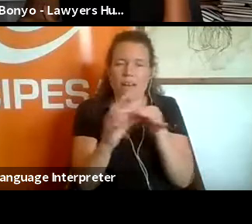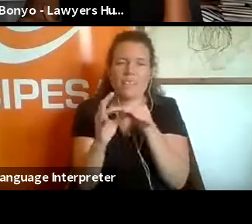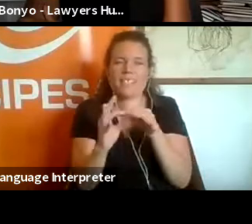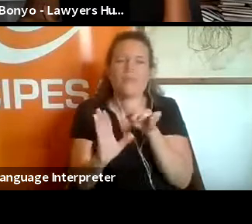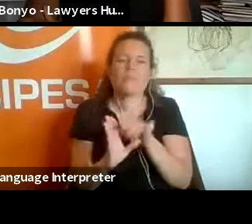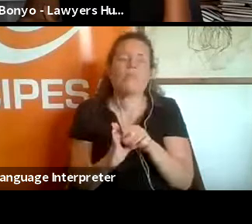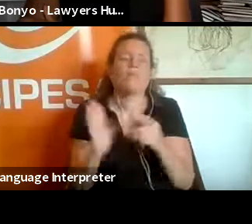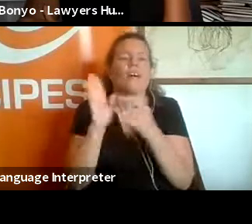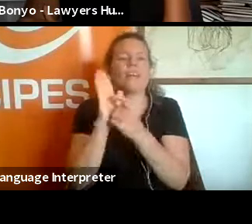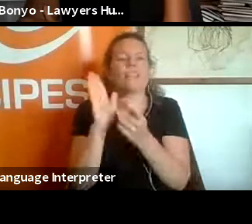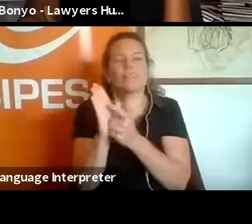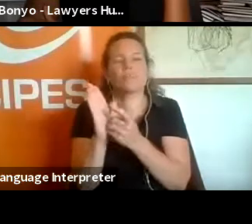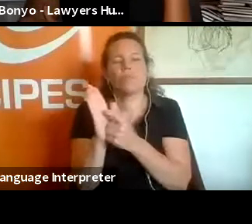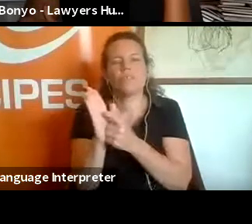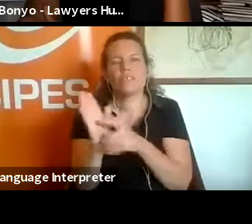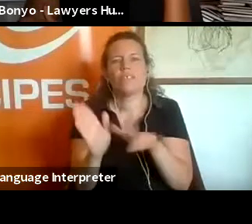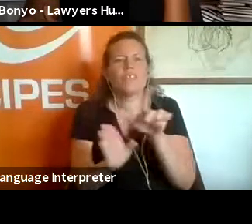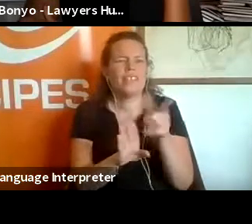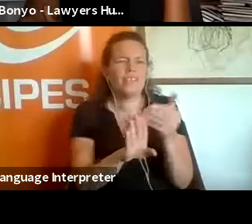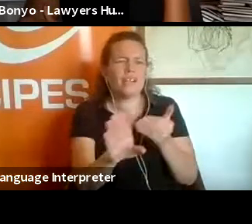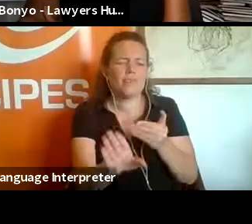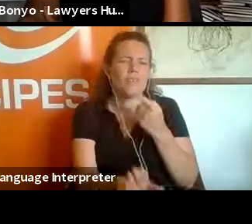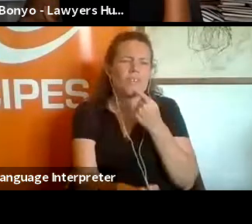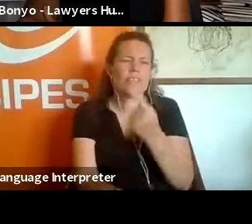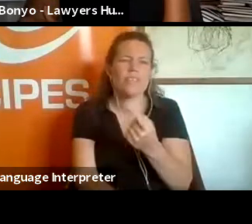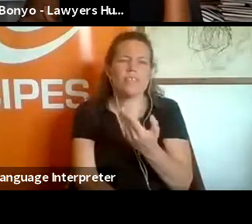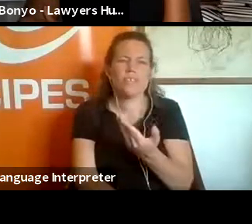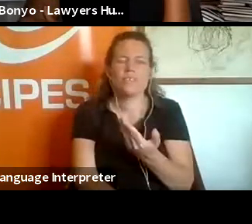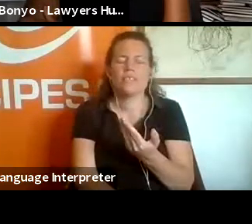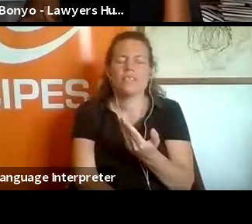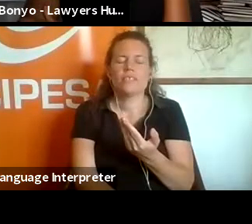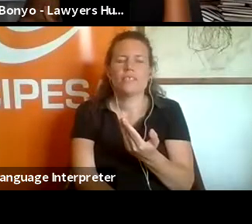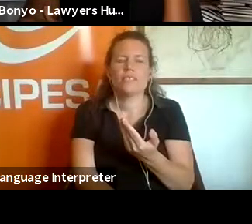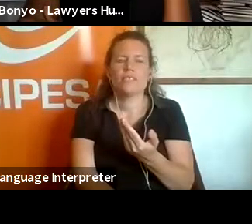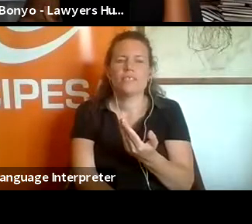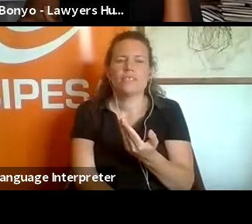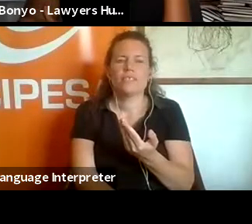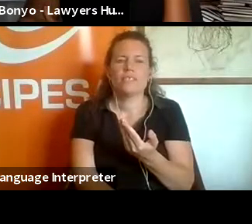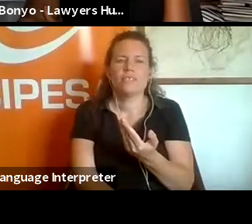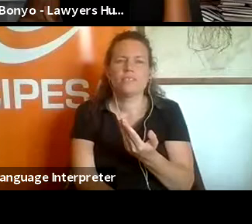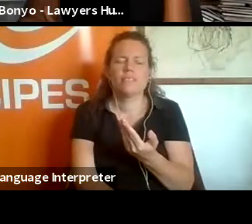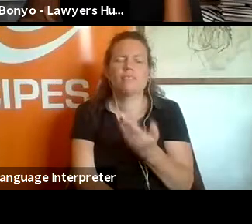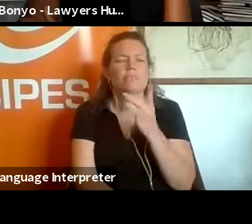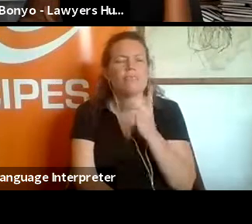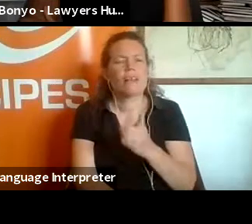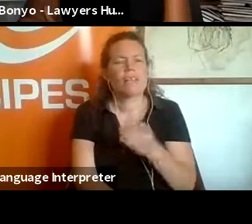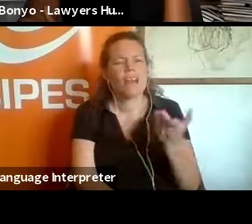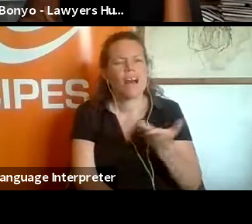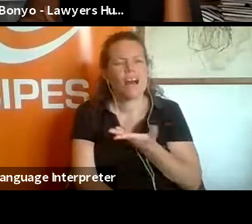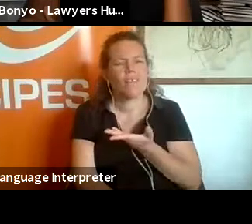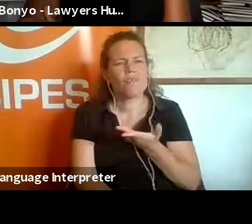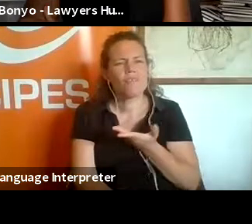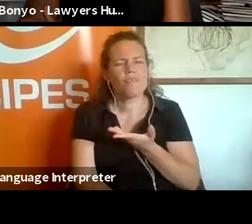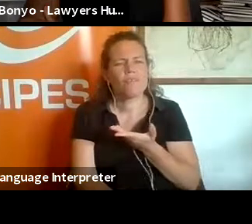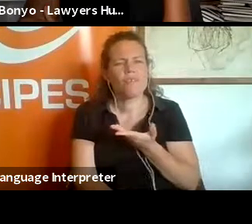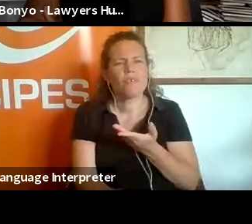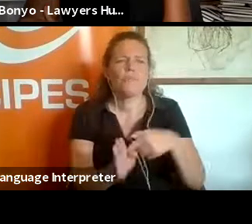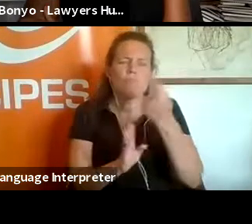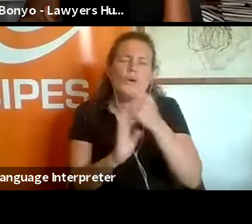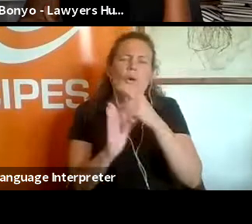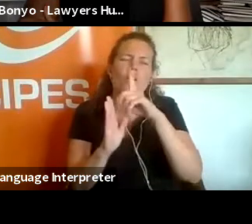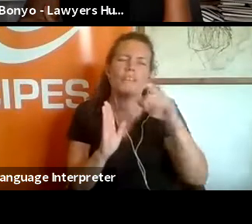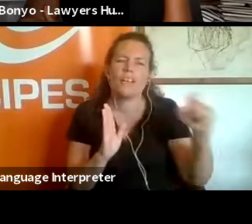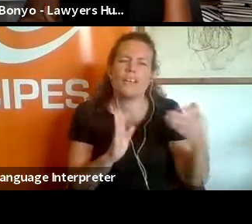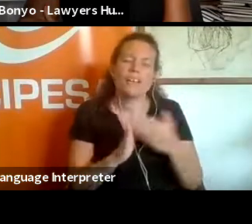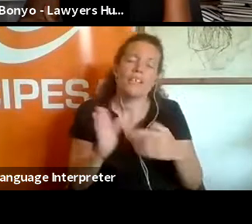For example, Linda mentioned earlier that there needs to be more data, and most